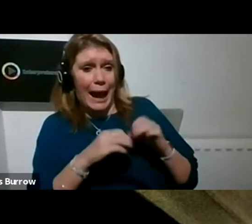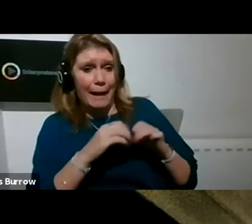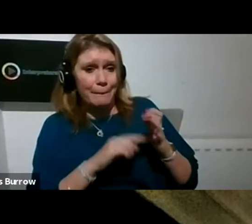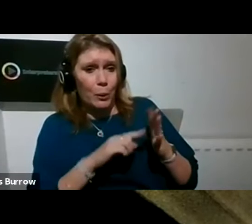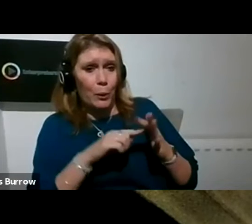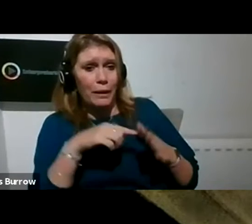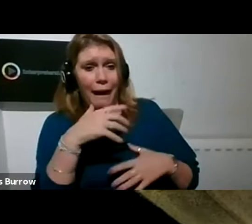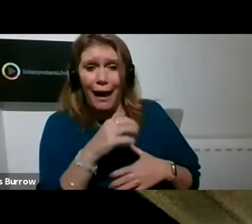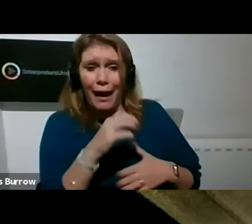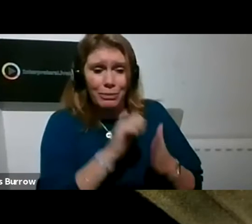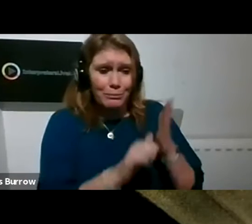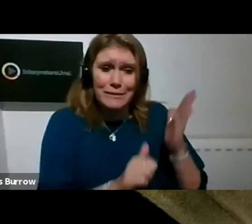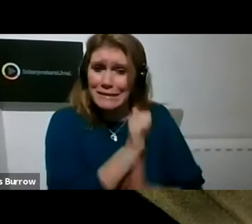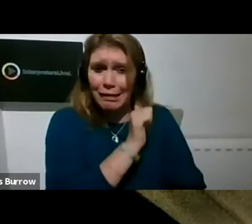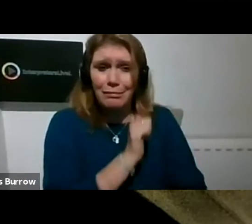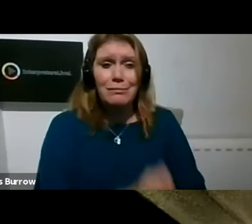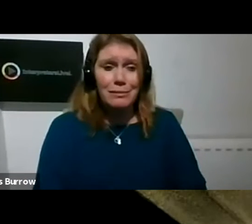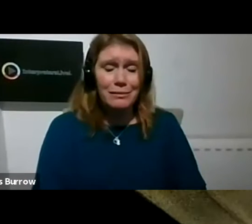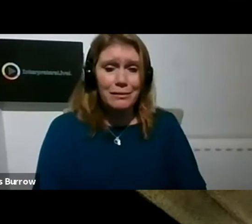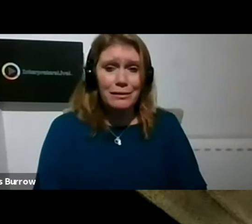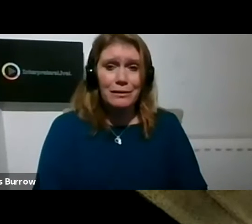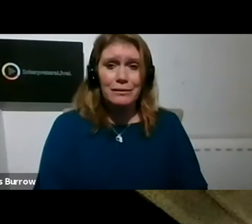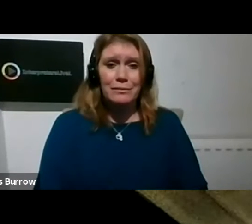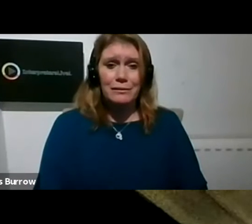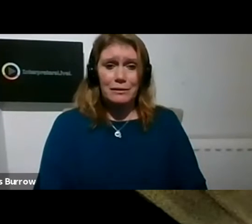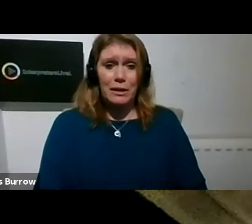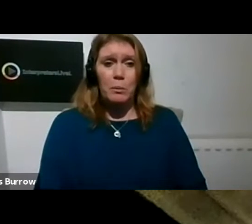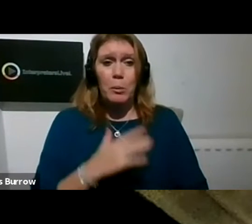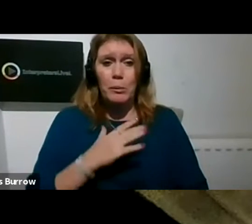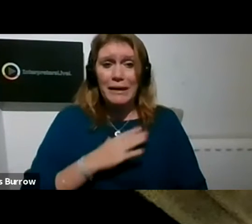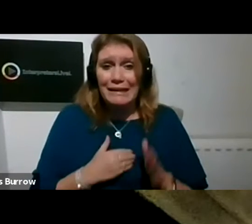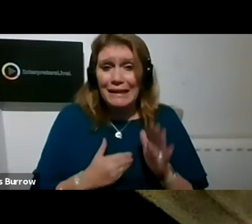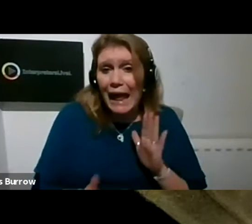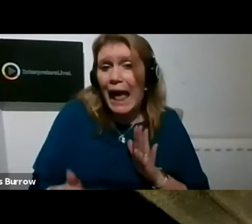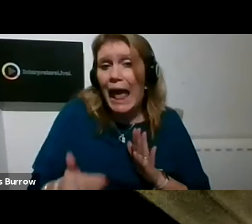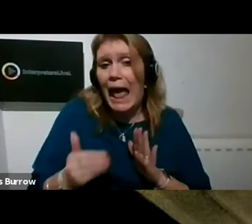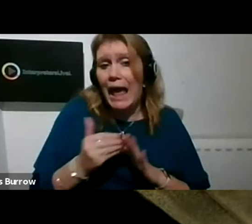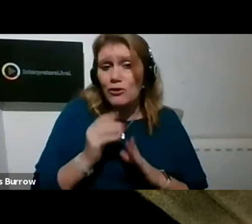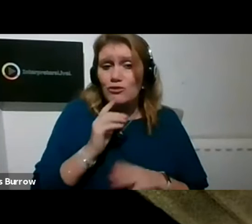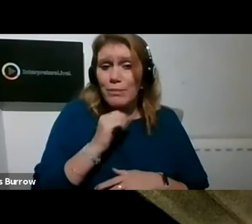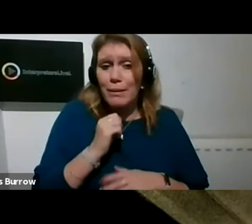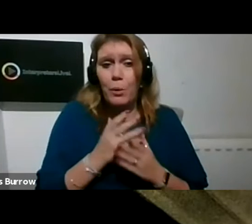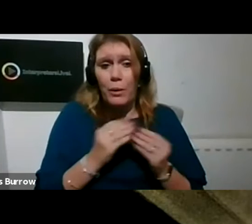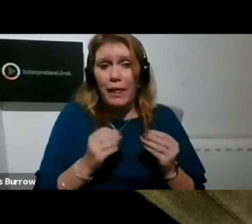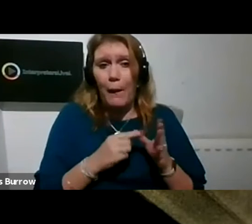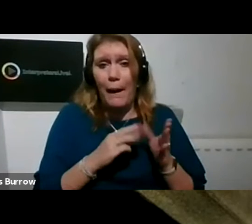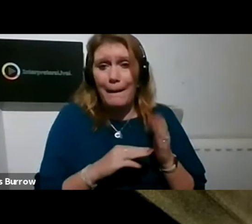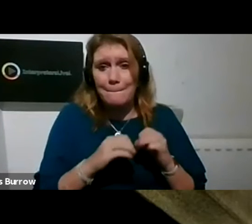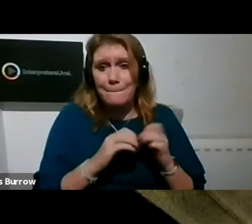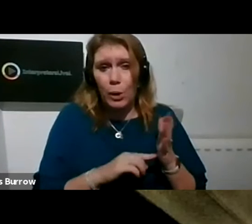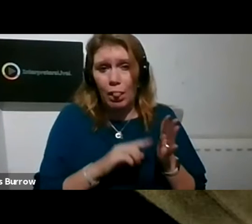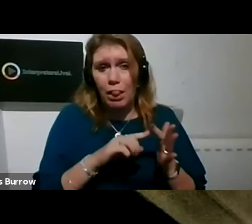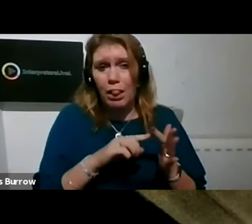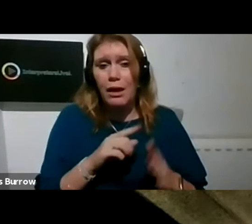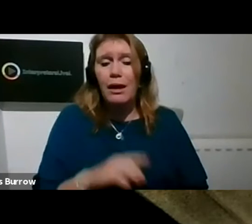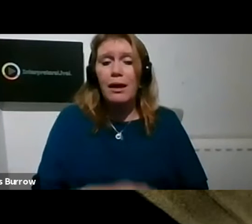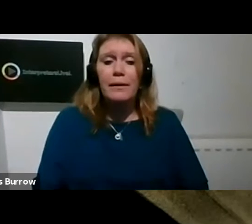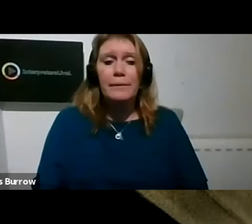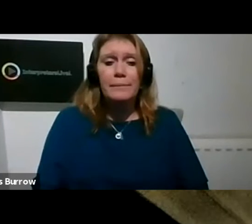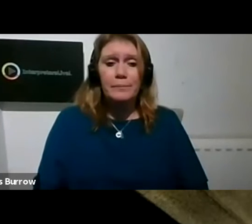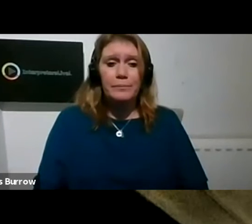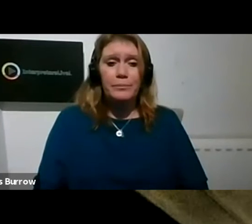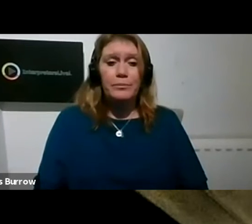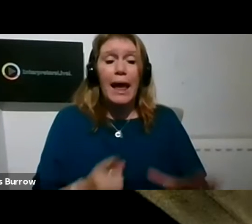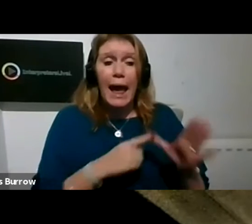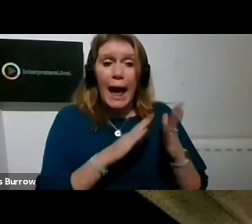skills, and we'd have needed a lot of extra people otherwise. Well, I mean, I'm presuming, Amble, that the sound